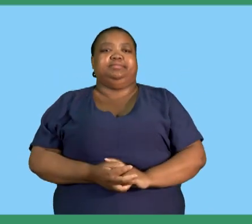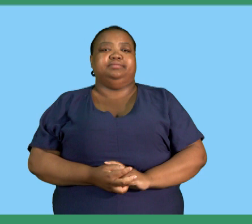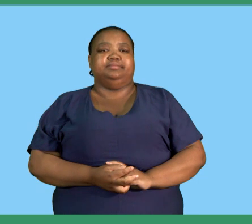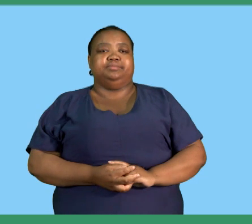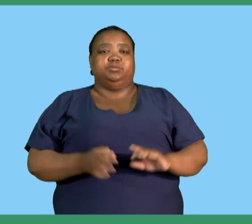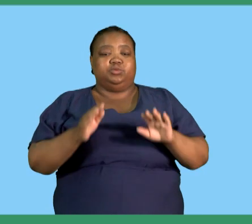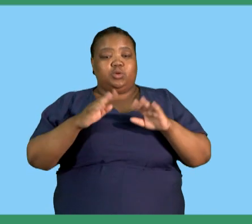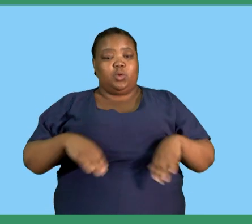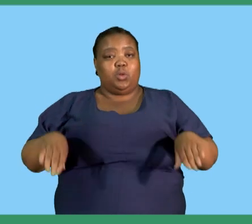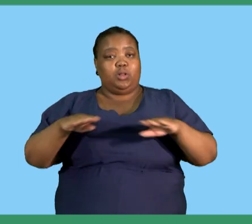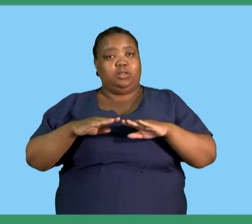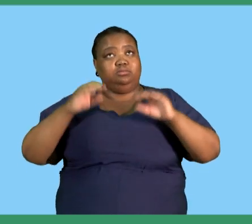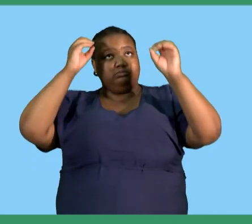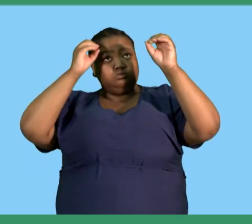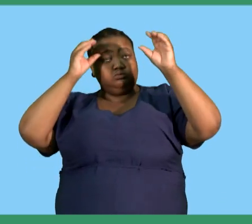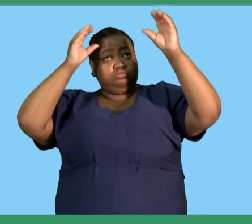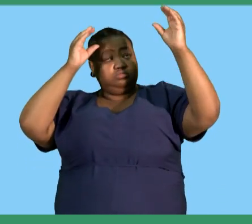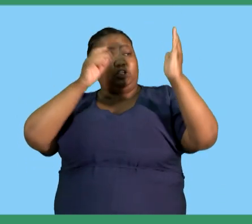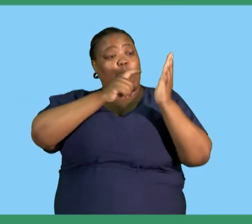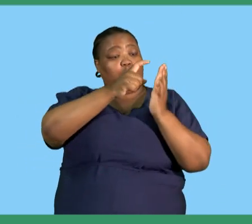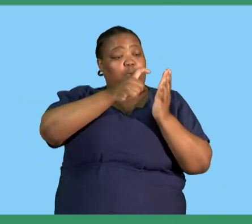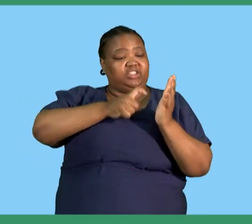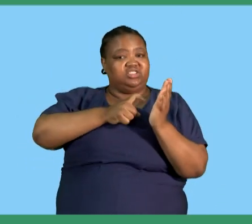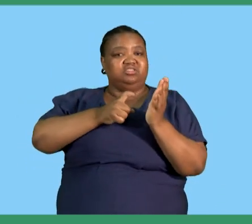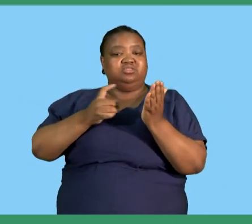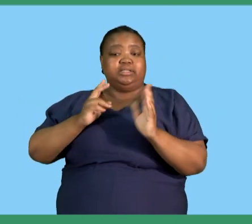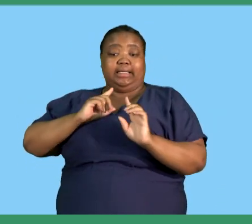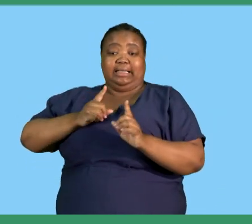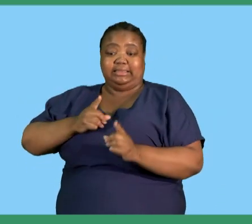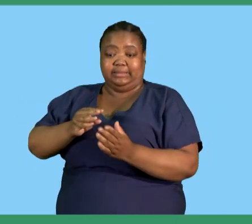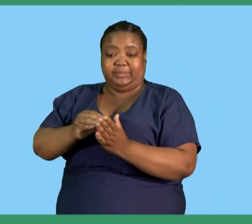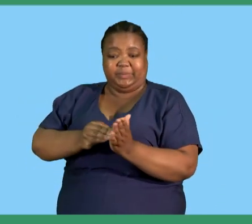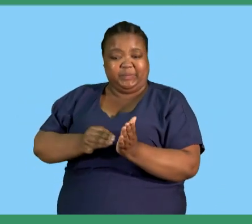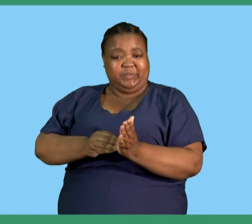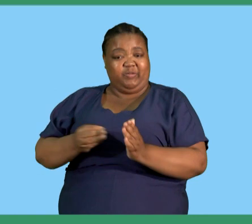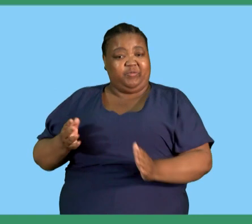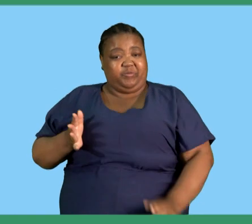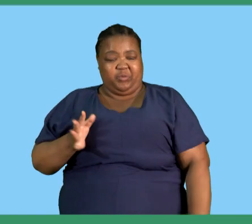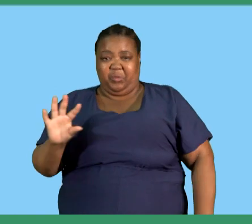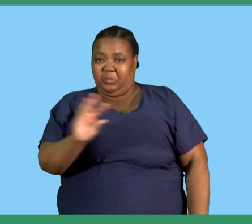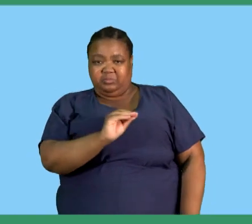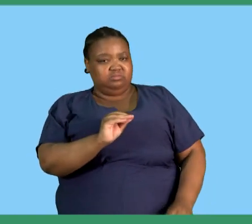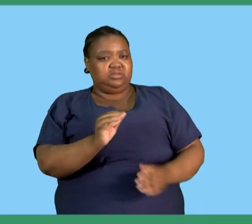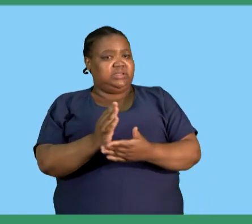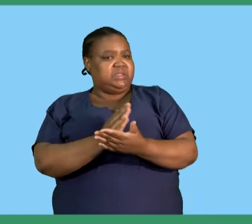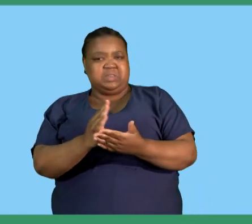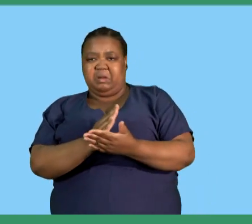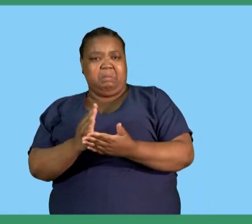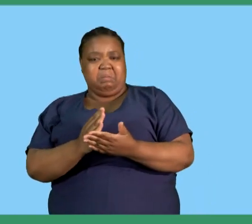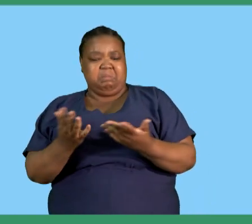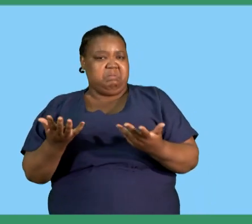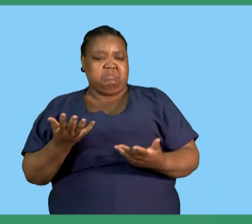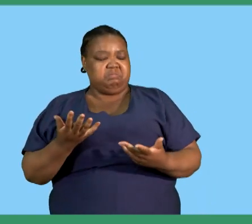all experts are willing or interested to give feedback or complete the questionnaire. it's sad, I know, but yeah.